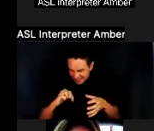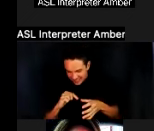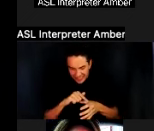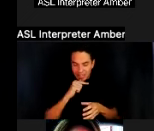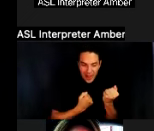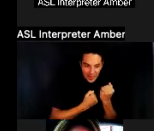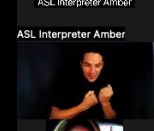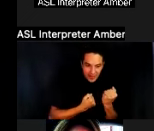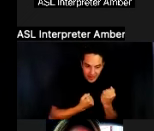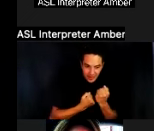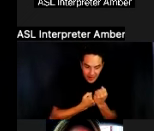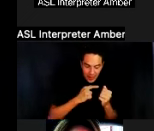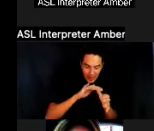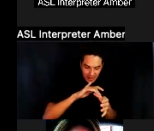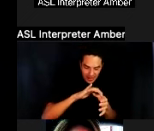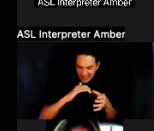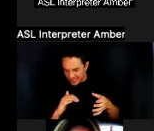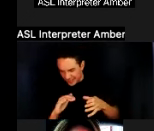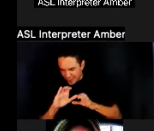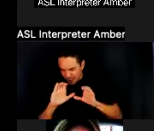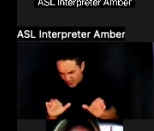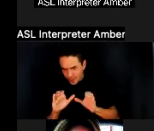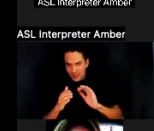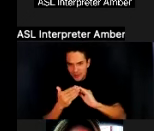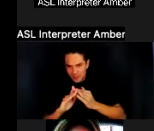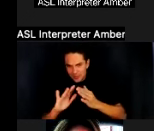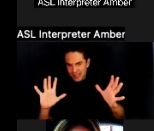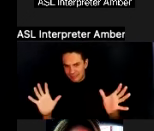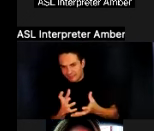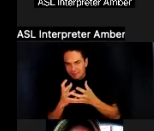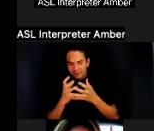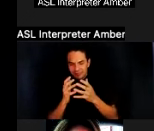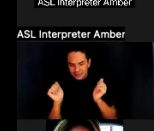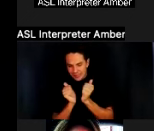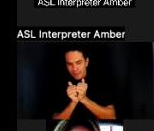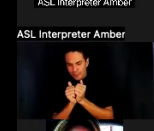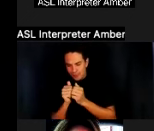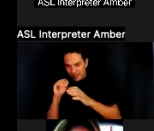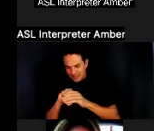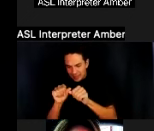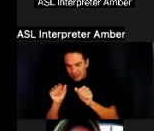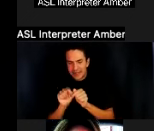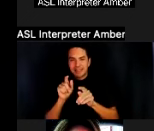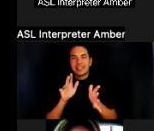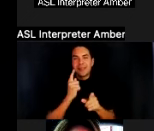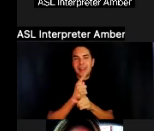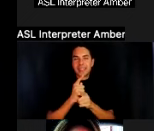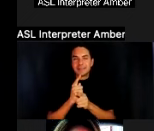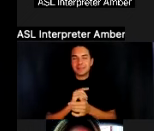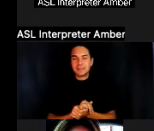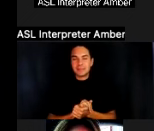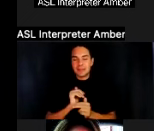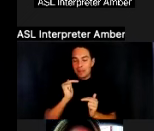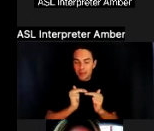but doing and communing and all of those things together in that space. And it's